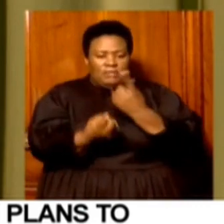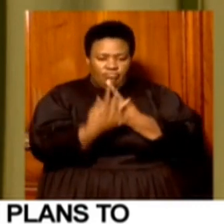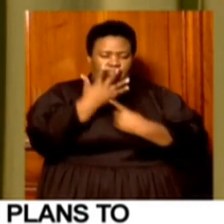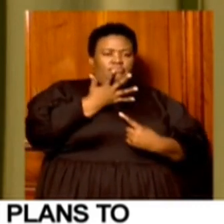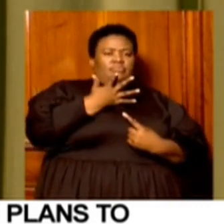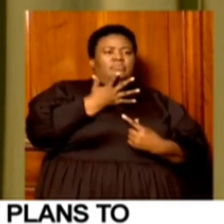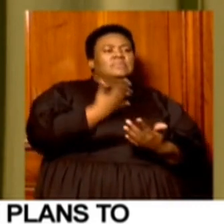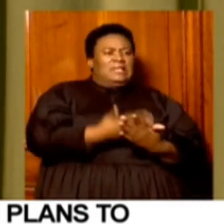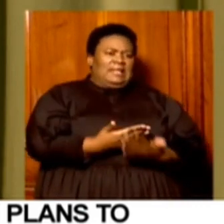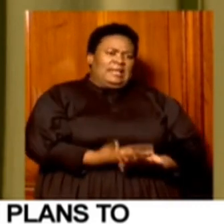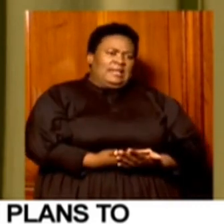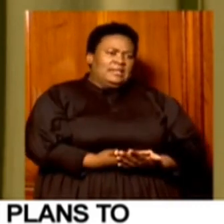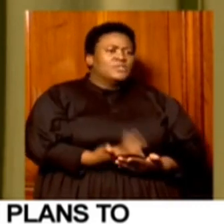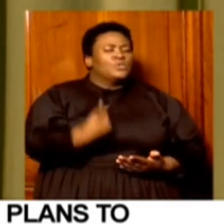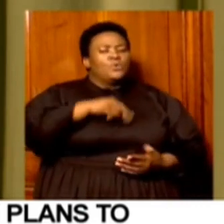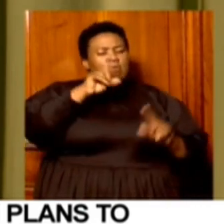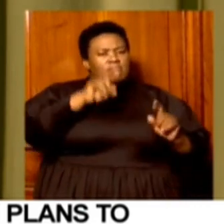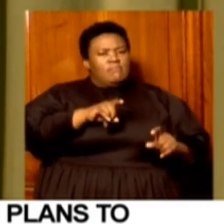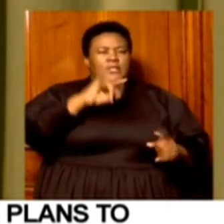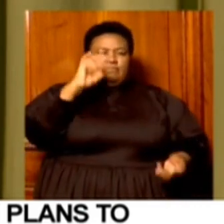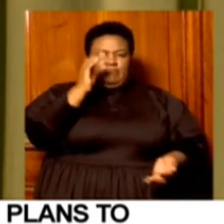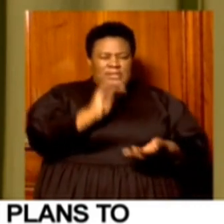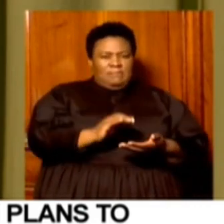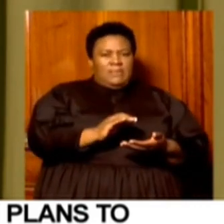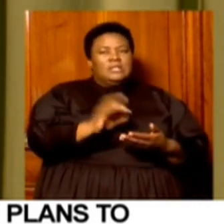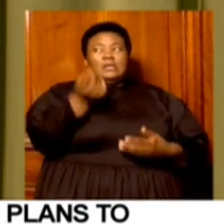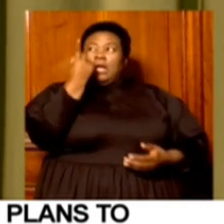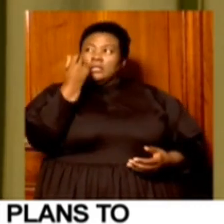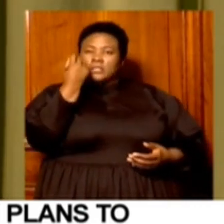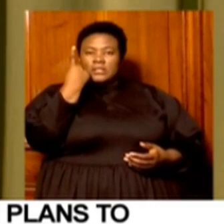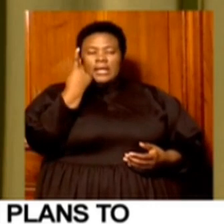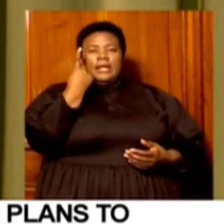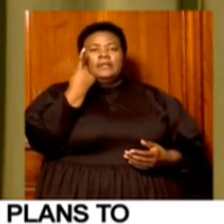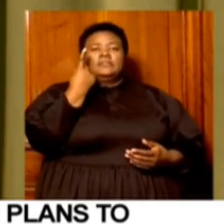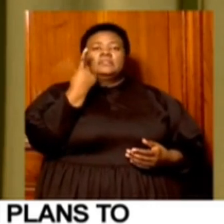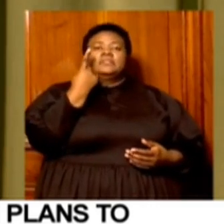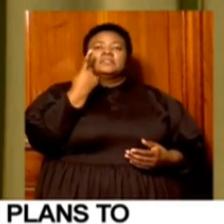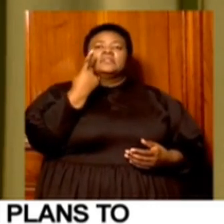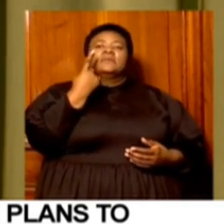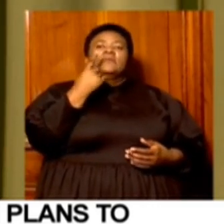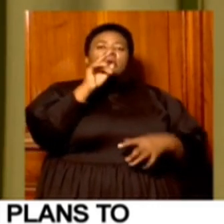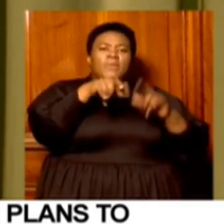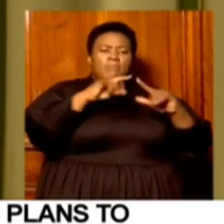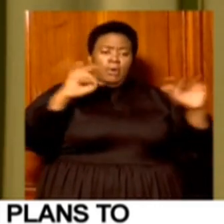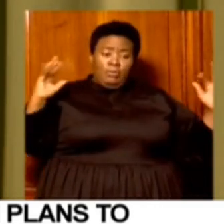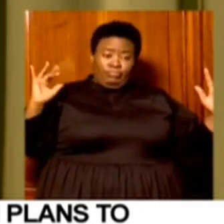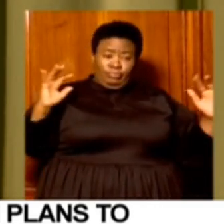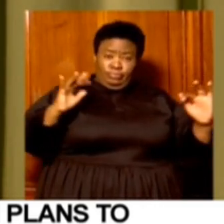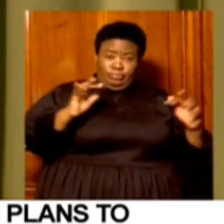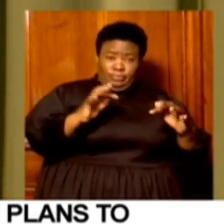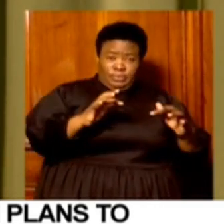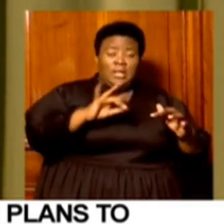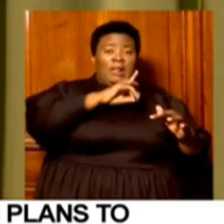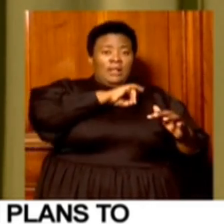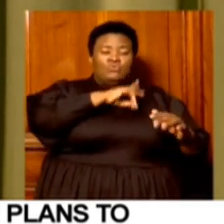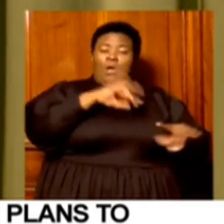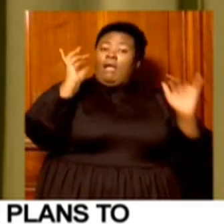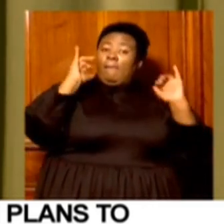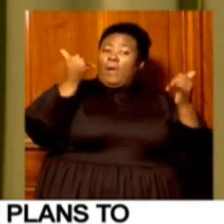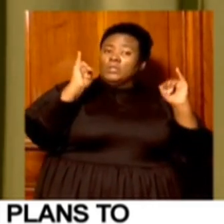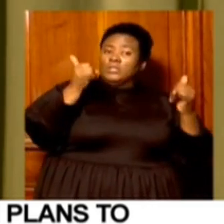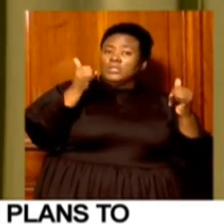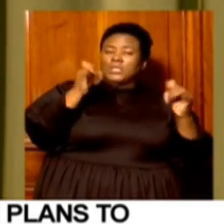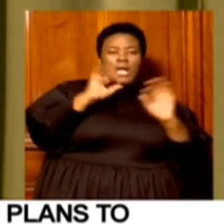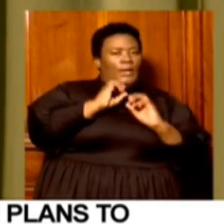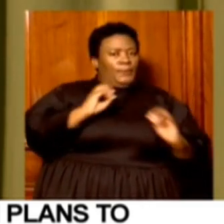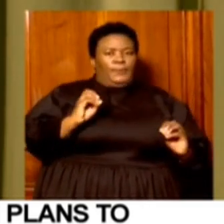is it. So we've got to minimize, we understand. We've got to minimize where people gather en masse. That's why there are no parties. Slow